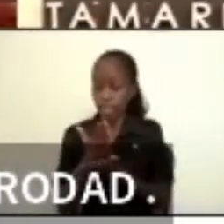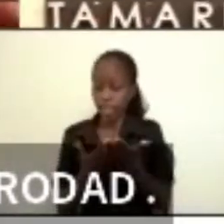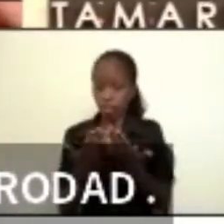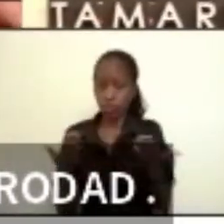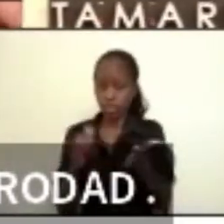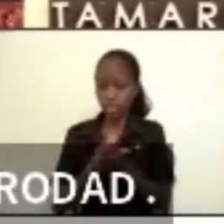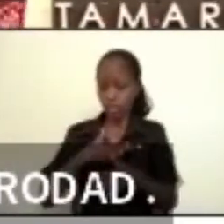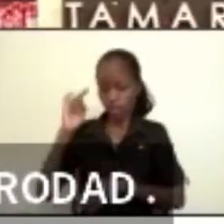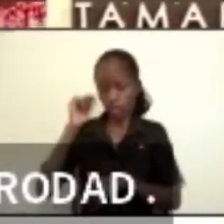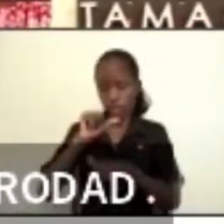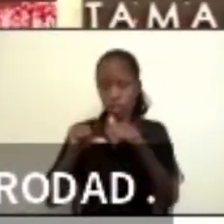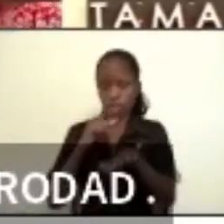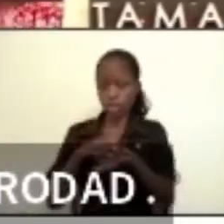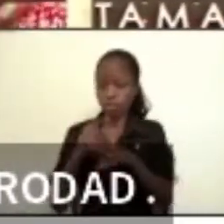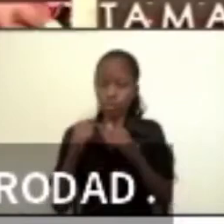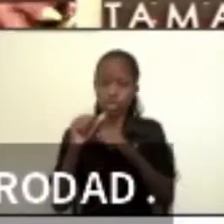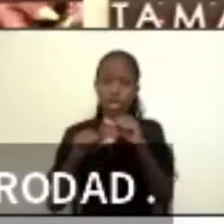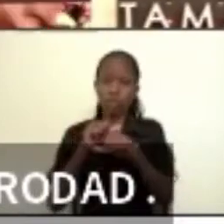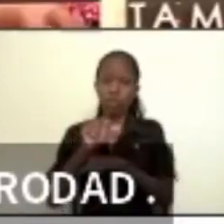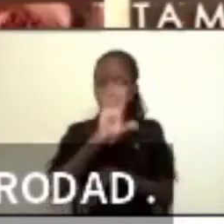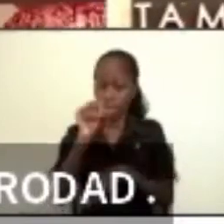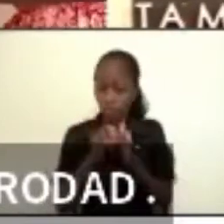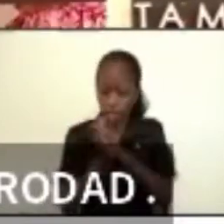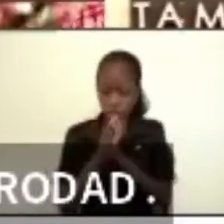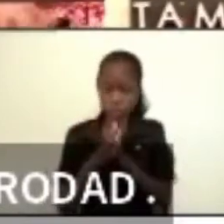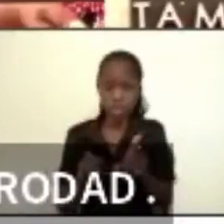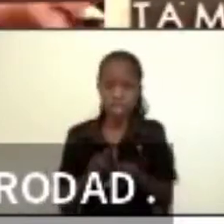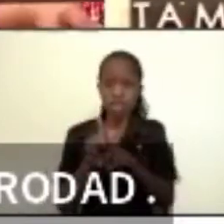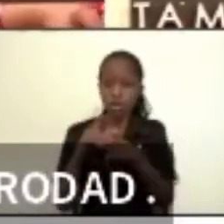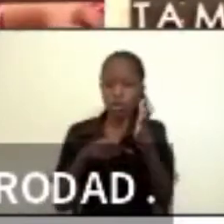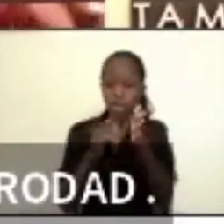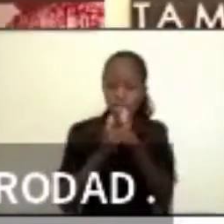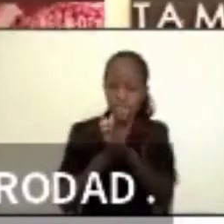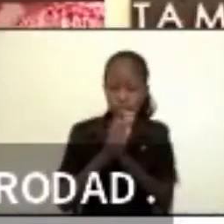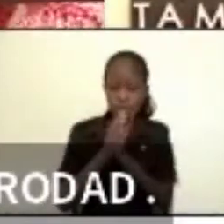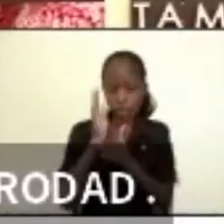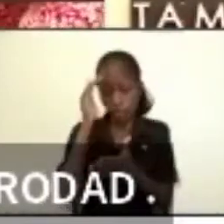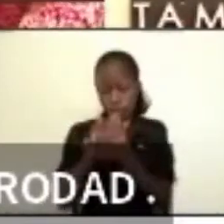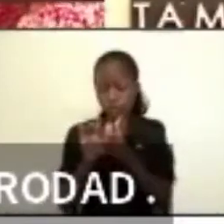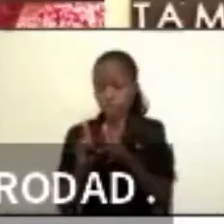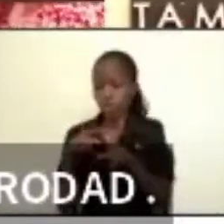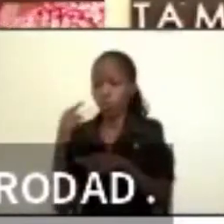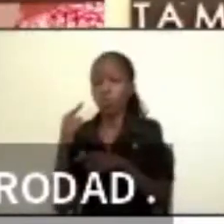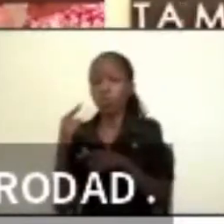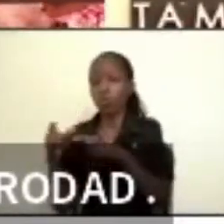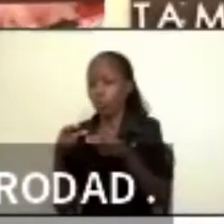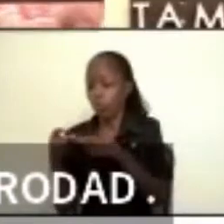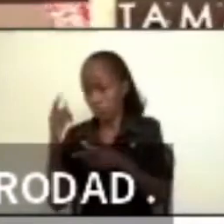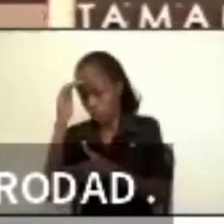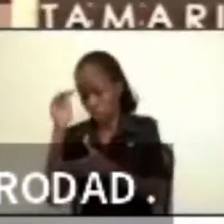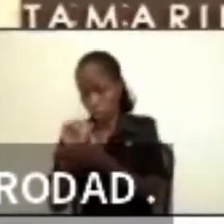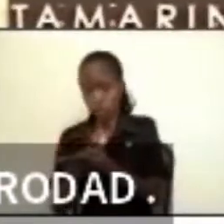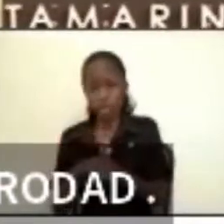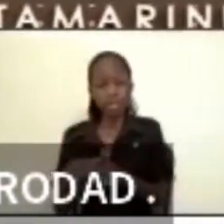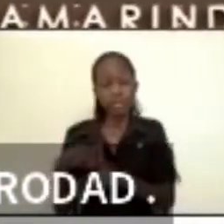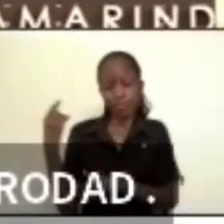I thought about when we talk about the African narrative. So what's the narrative and who controls the narrative? I just saw the other